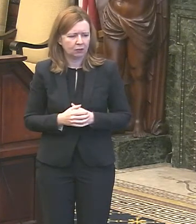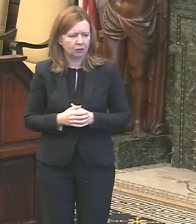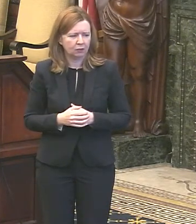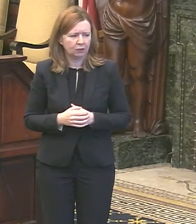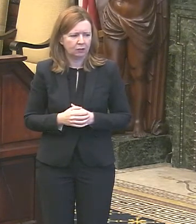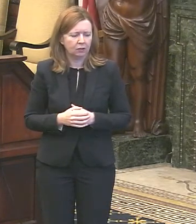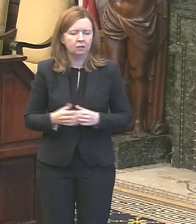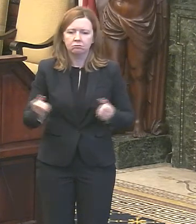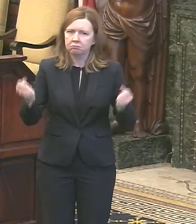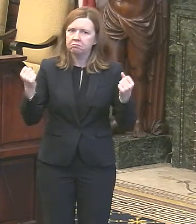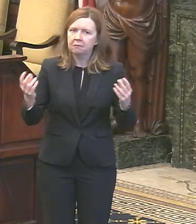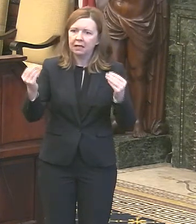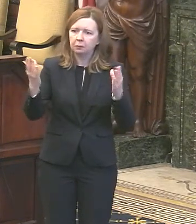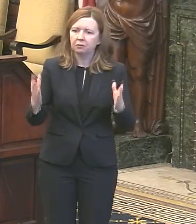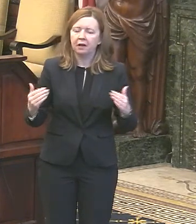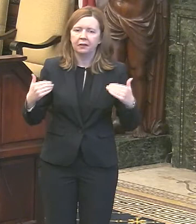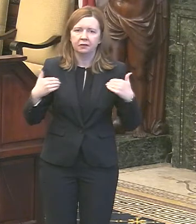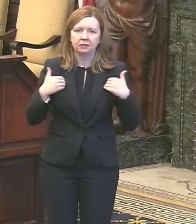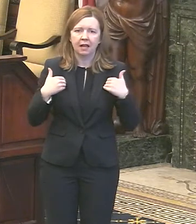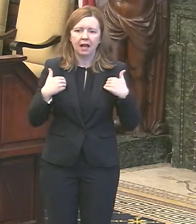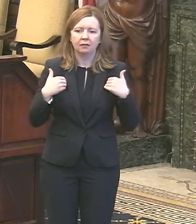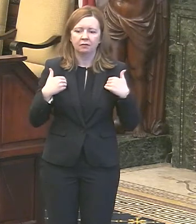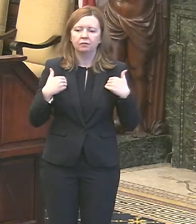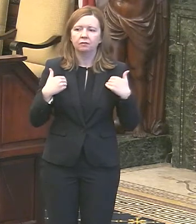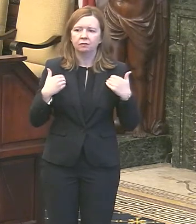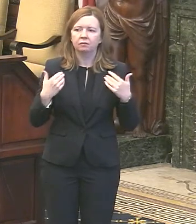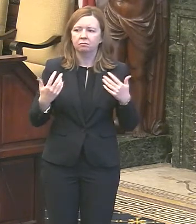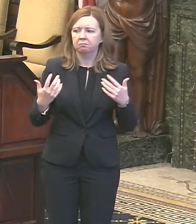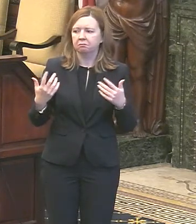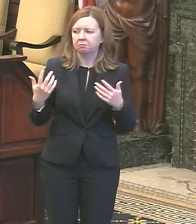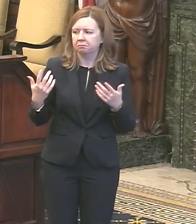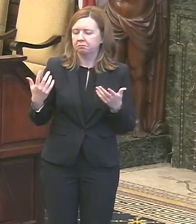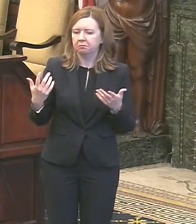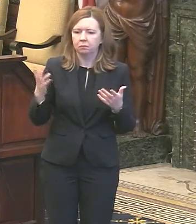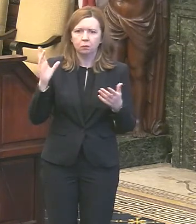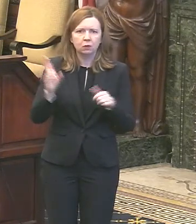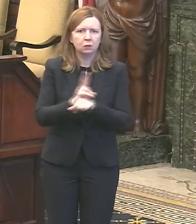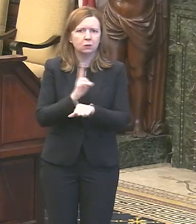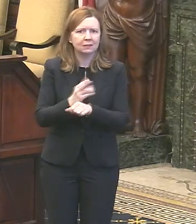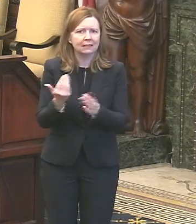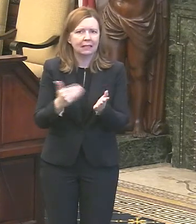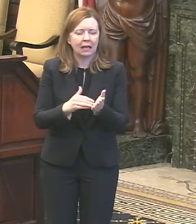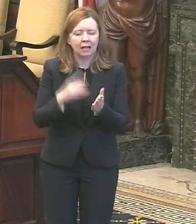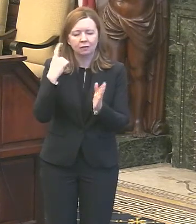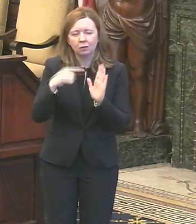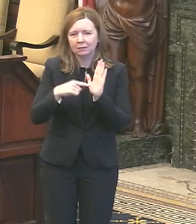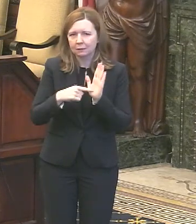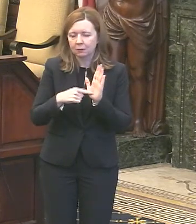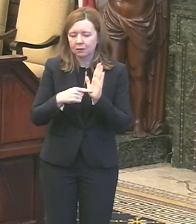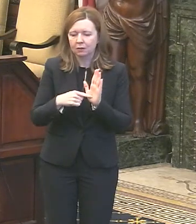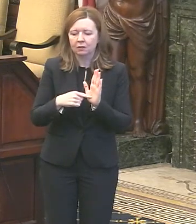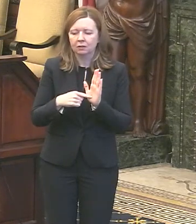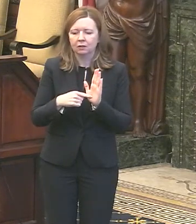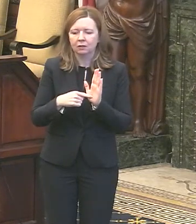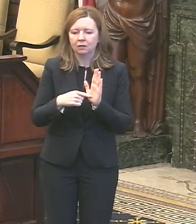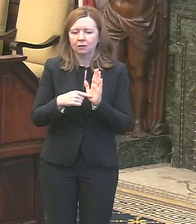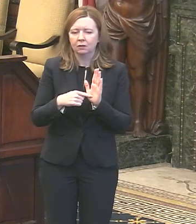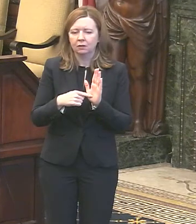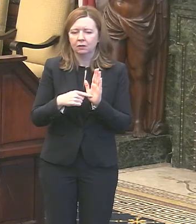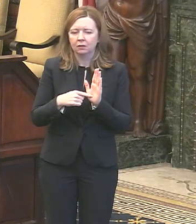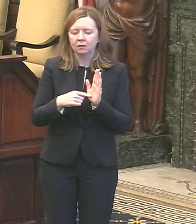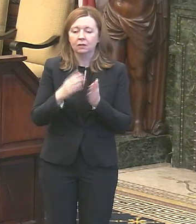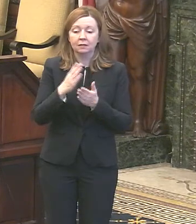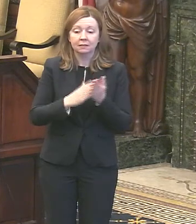There are a number of providers that have had it in the past and will use it again. For example, there are